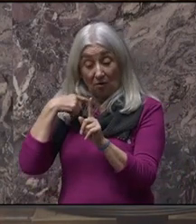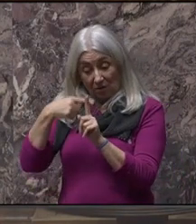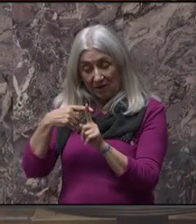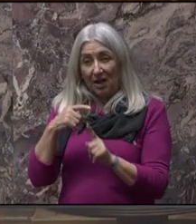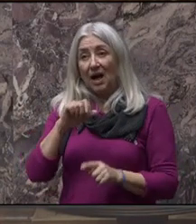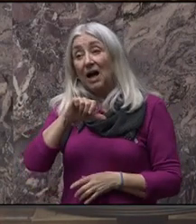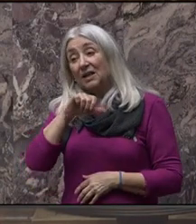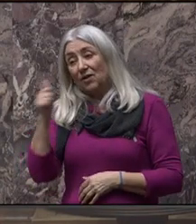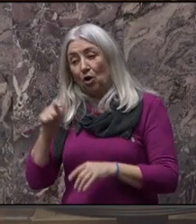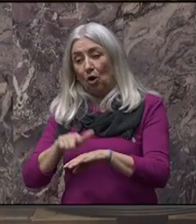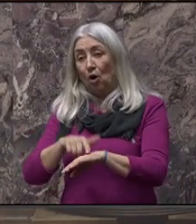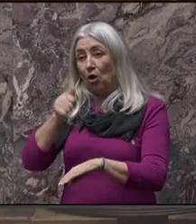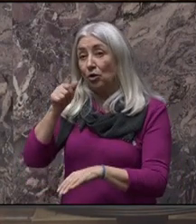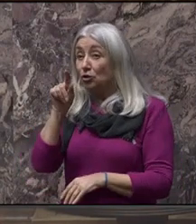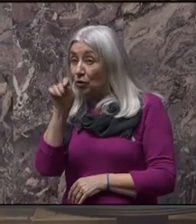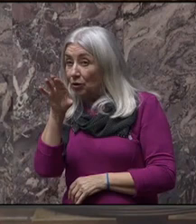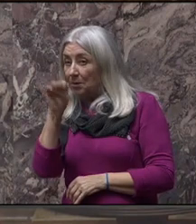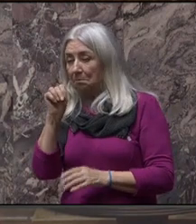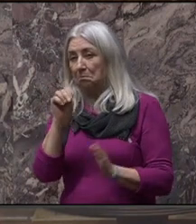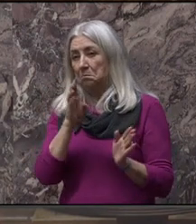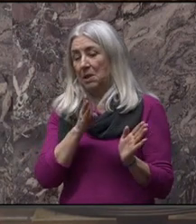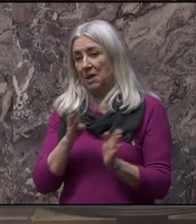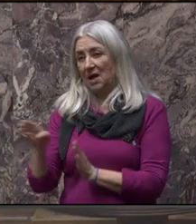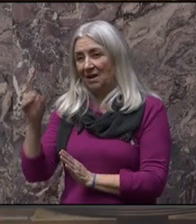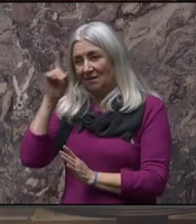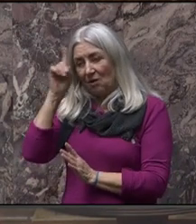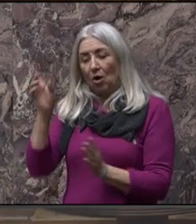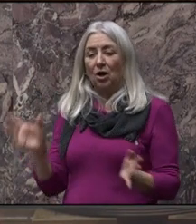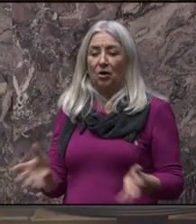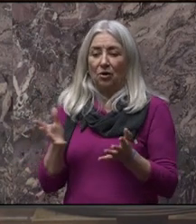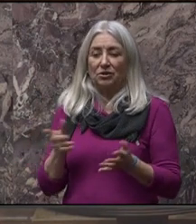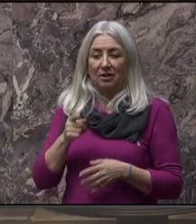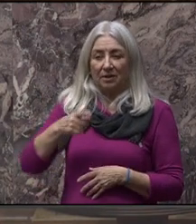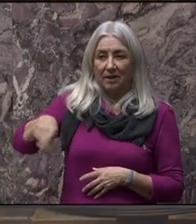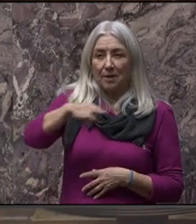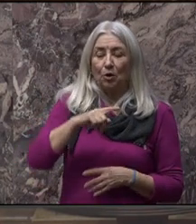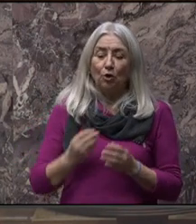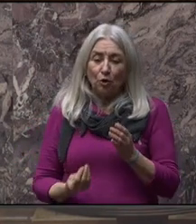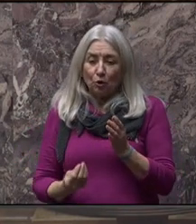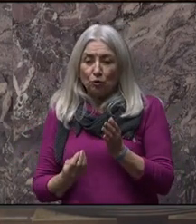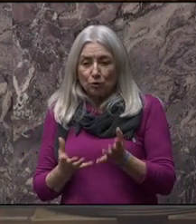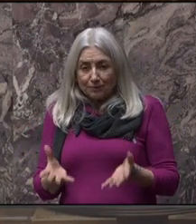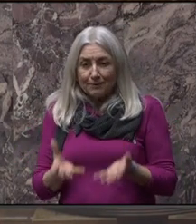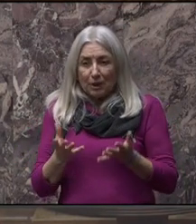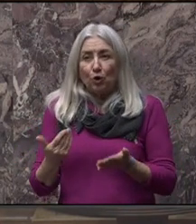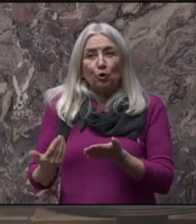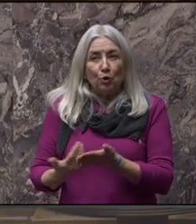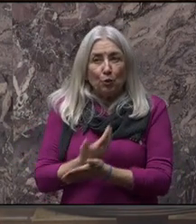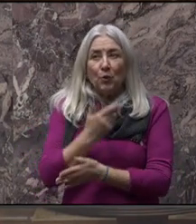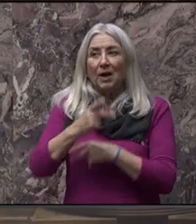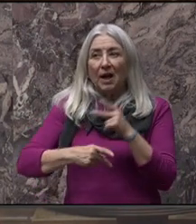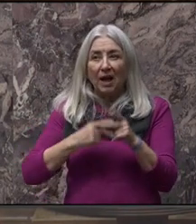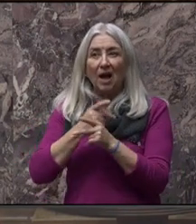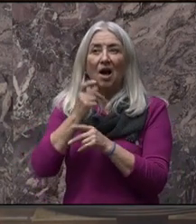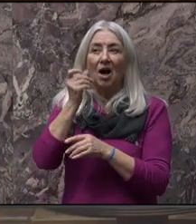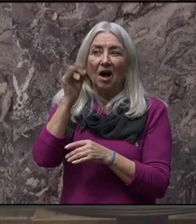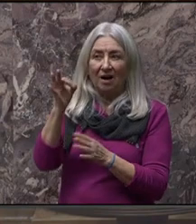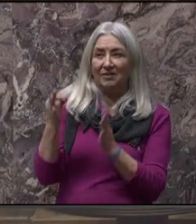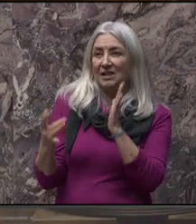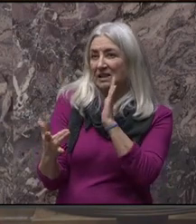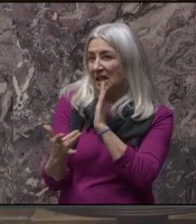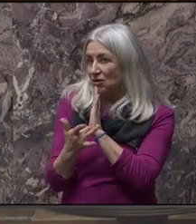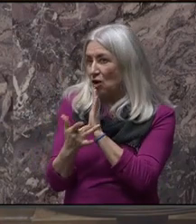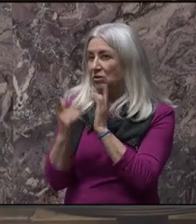to further diversify rural economies by encouraging the growth of new and emerging sectors like